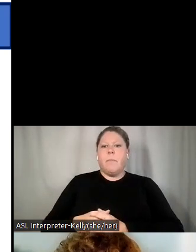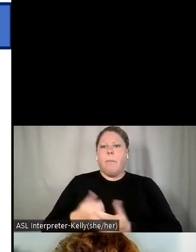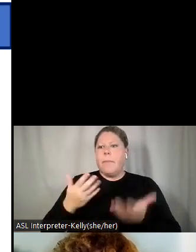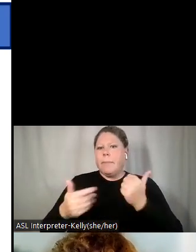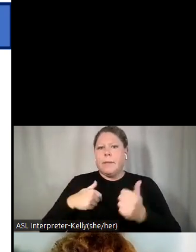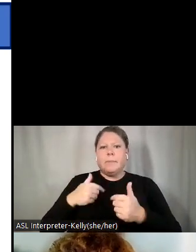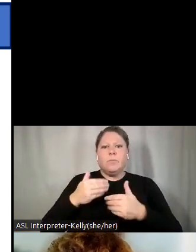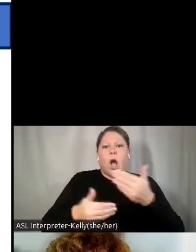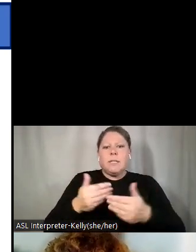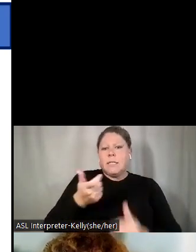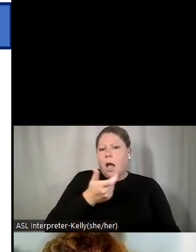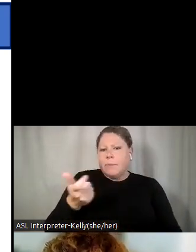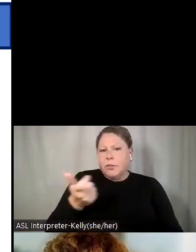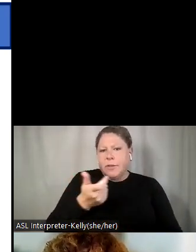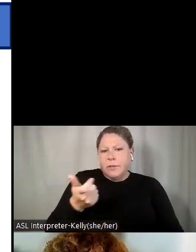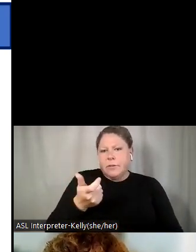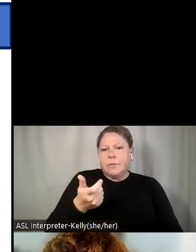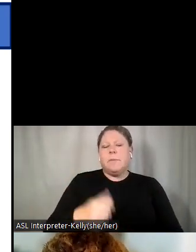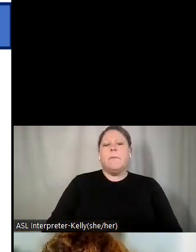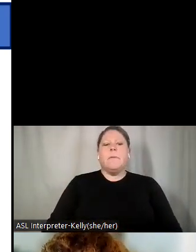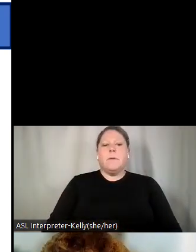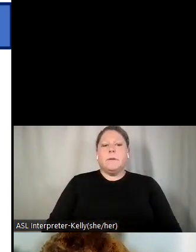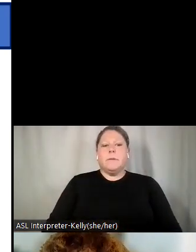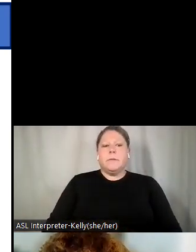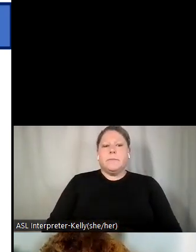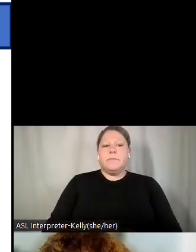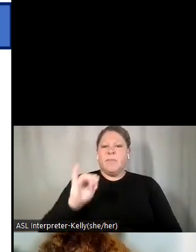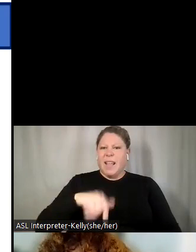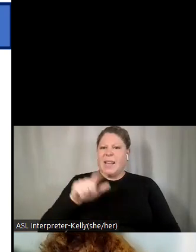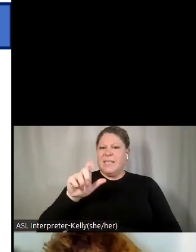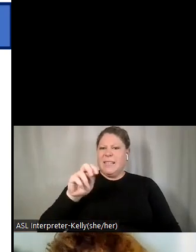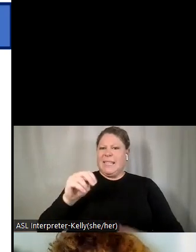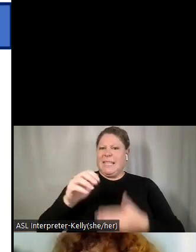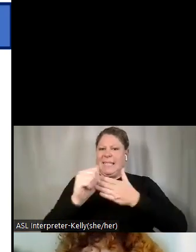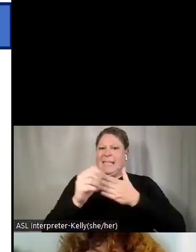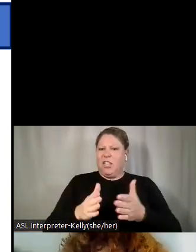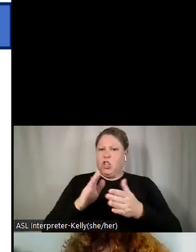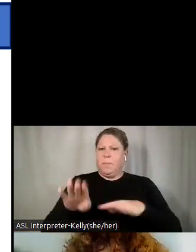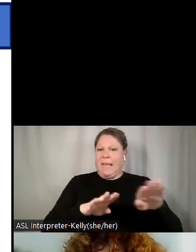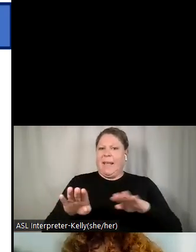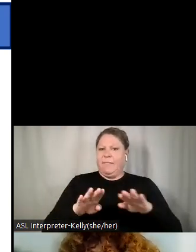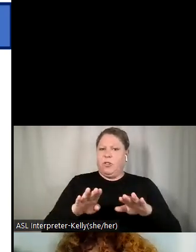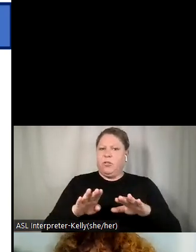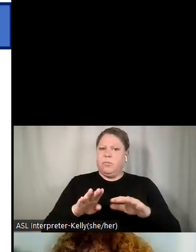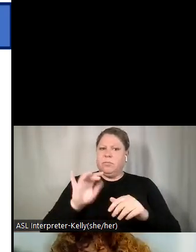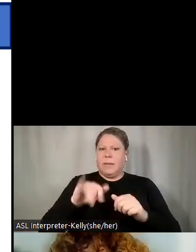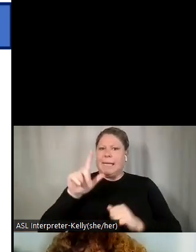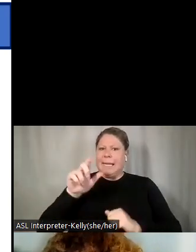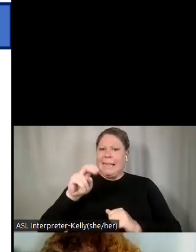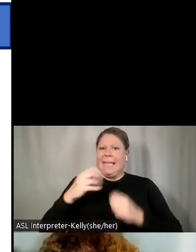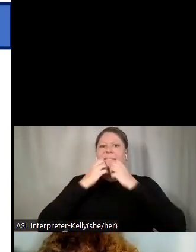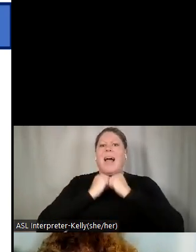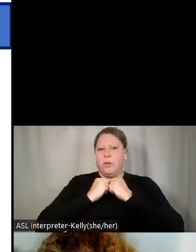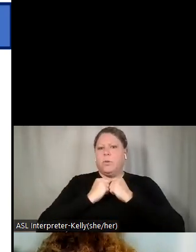as a result of that. So this is another lean leader behavior and a lean value that we're trying to imbue into